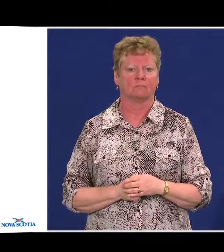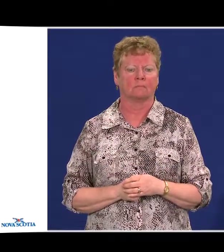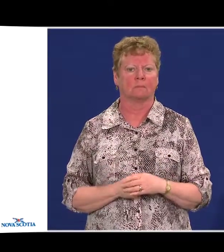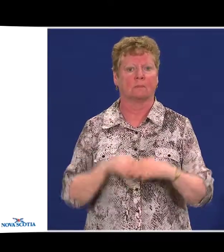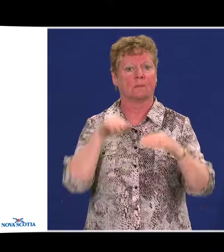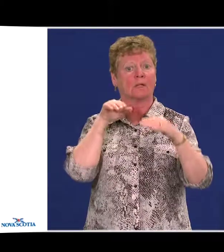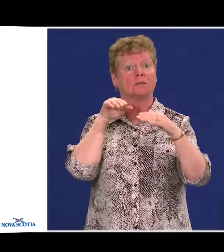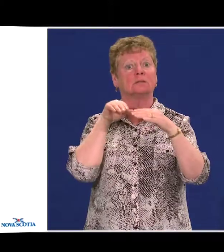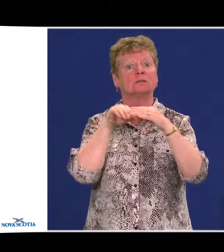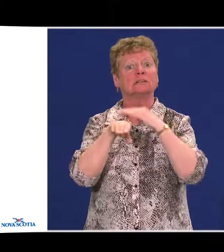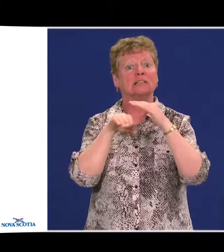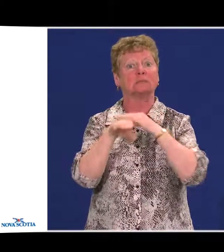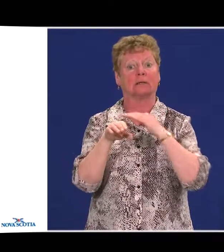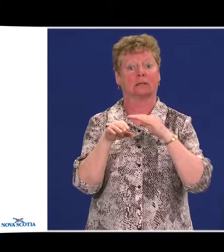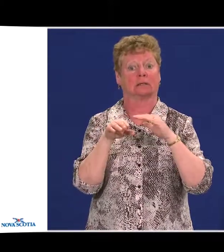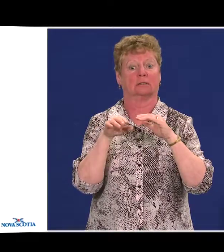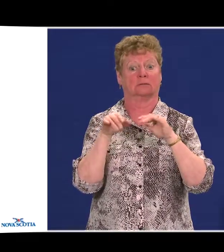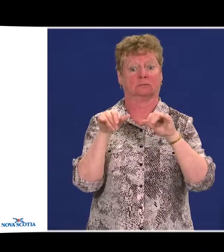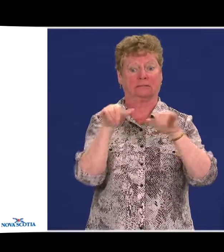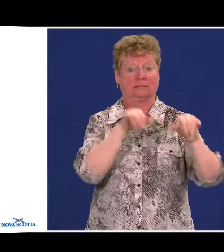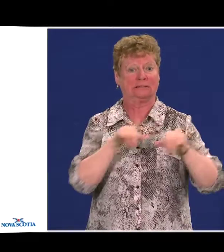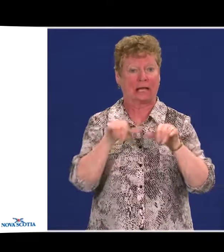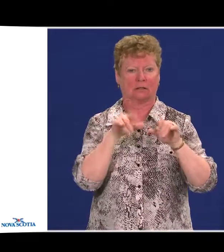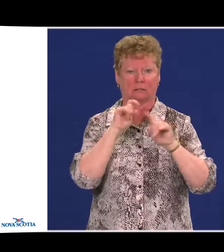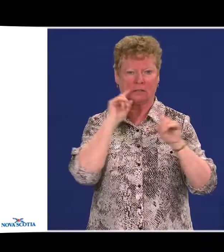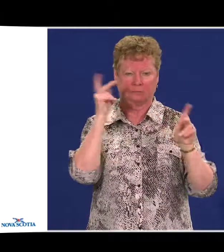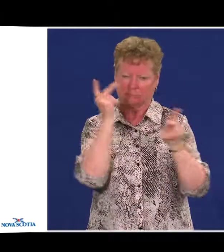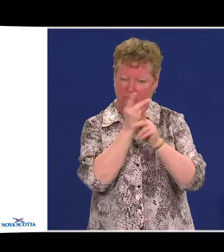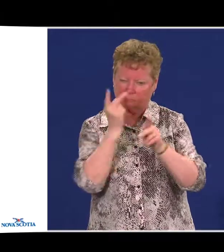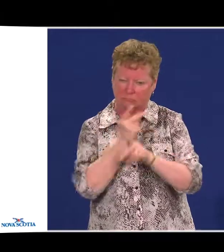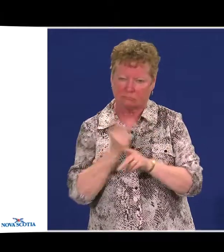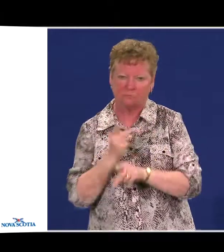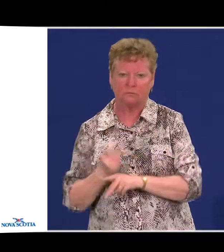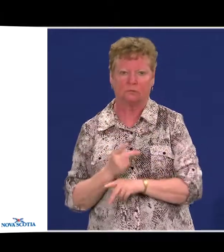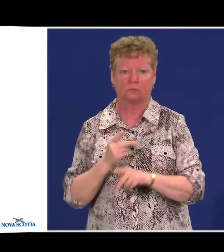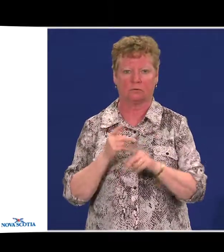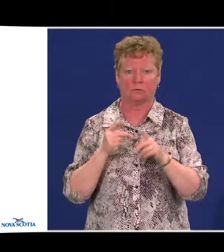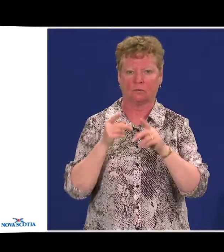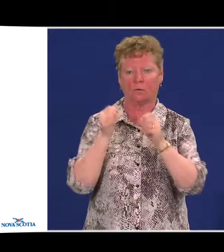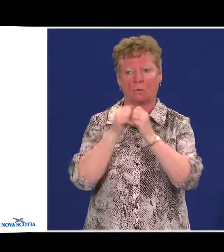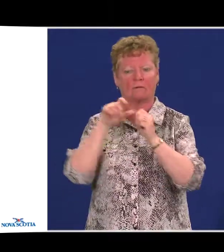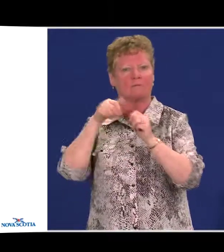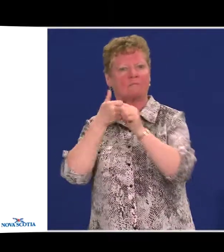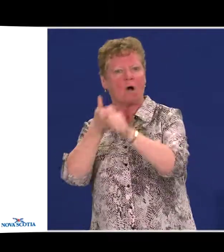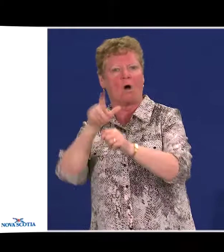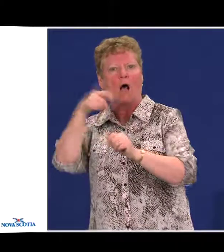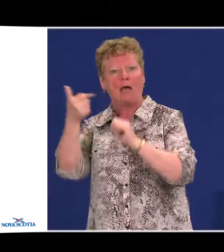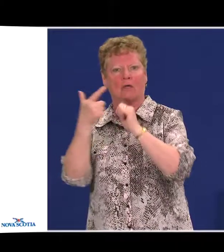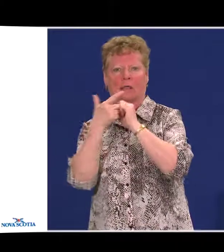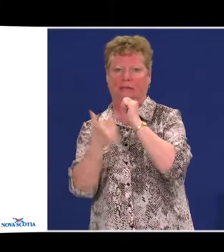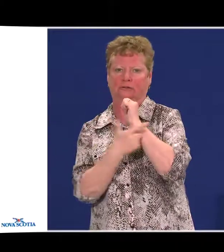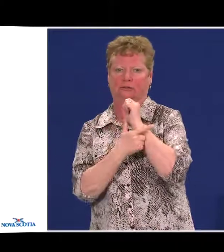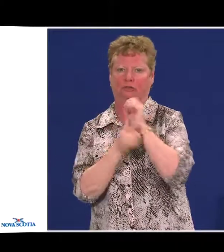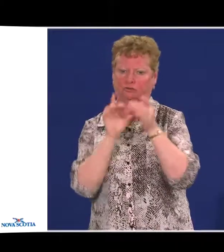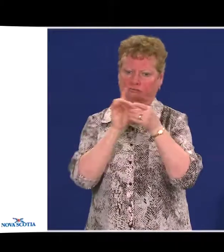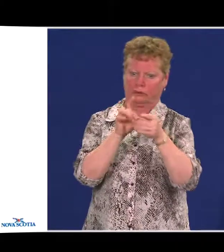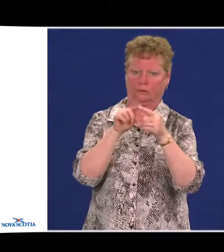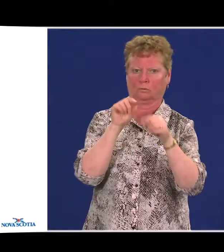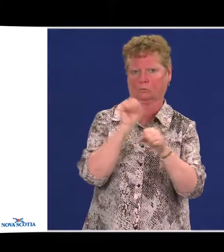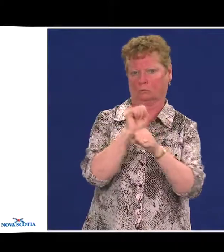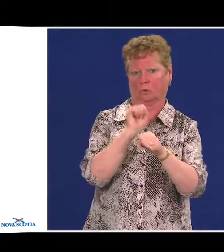Accessibility standards need to be carefully integrated with other legislation that addresses employment.